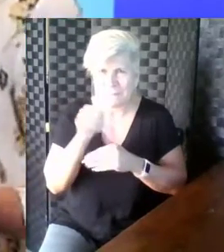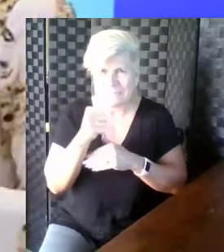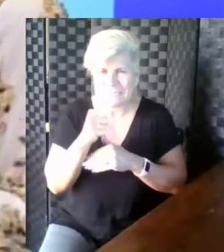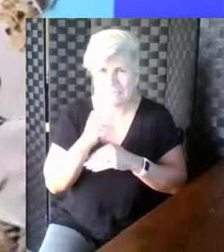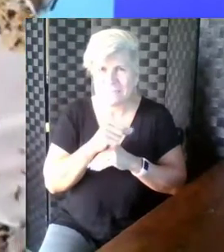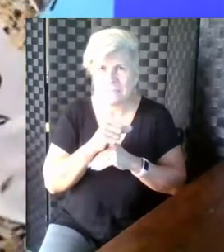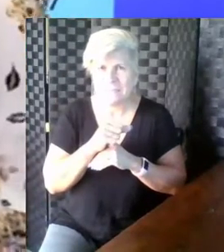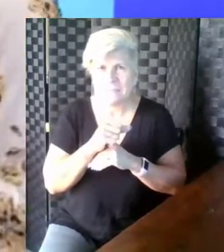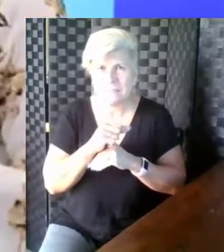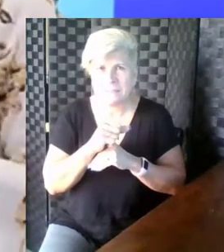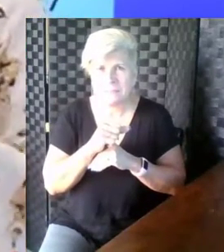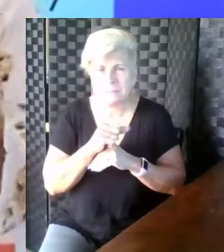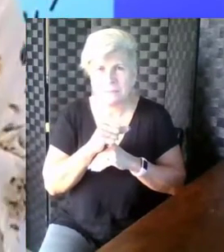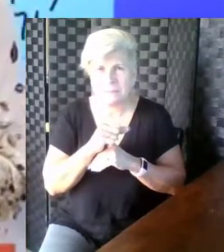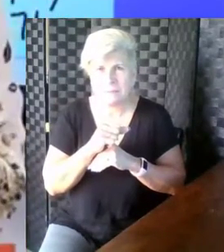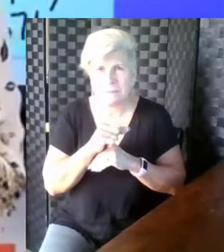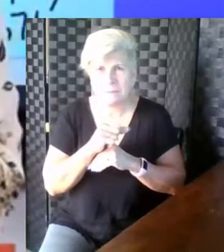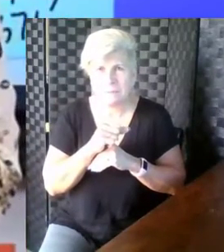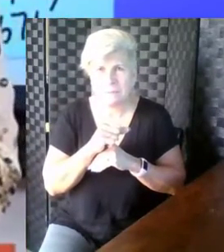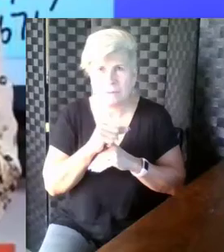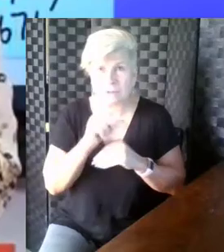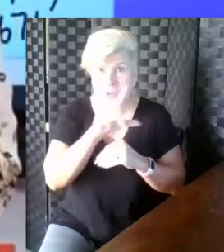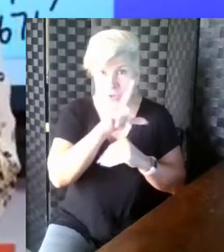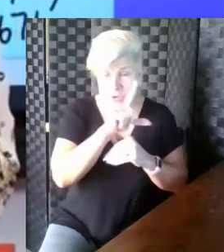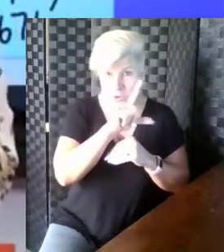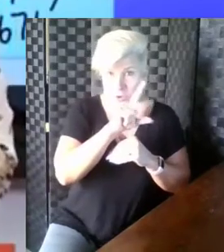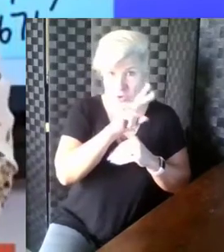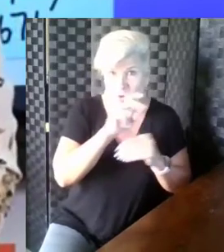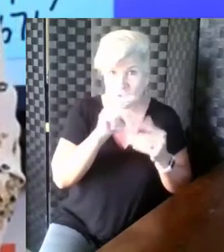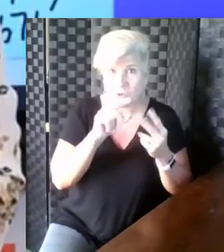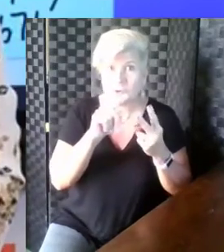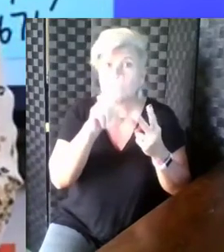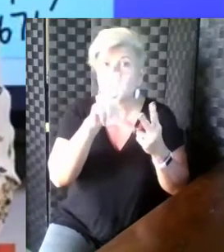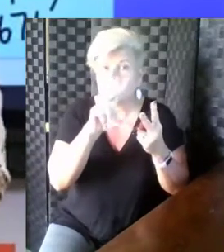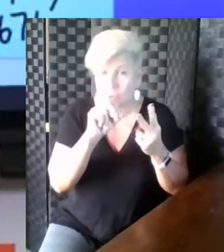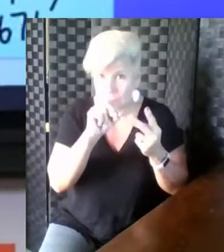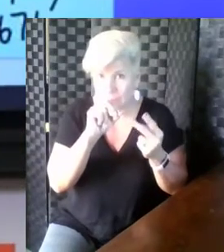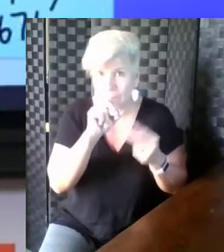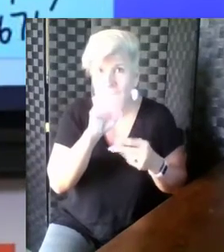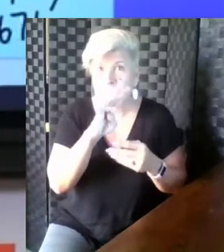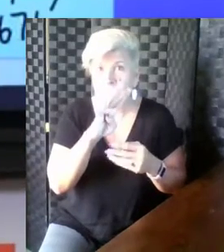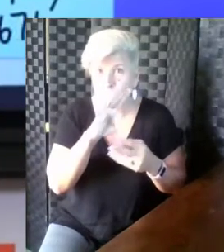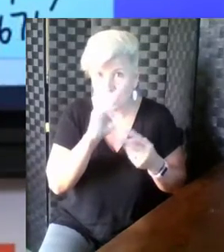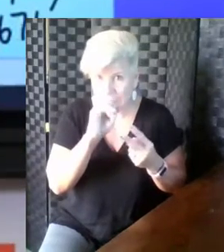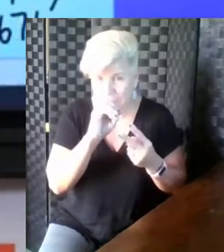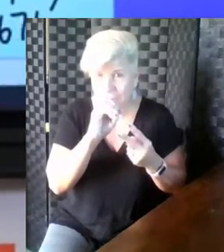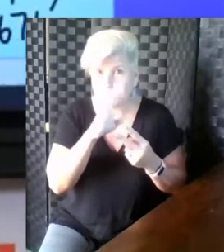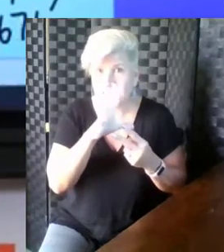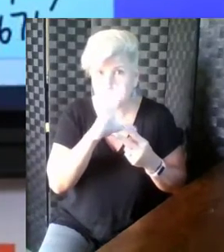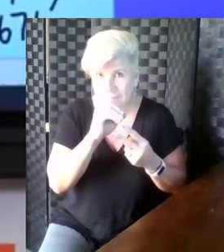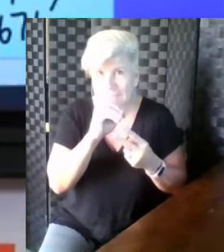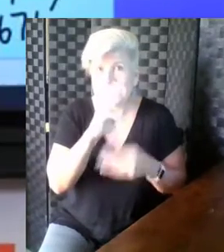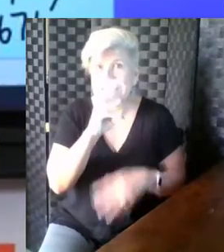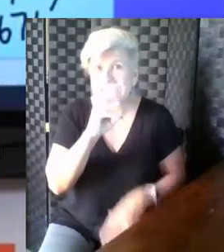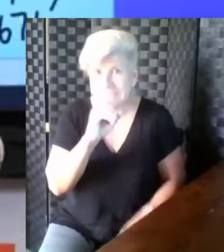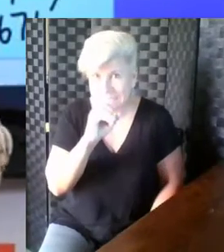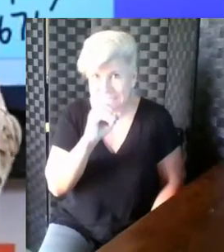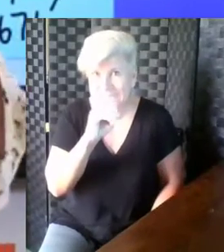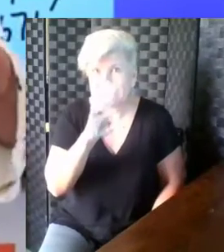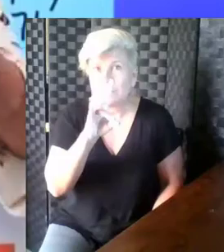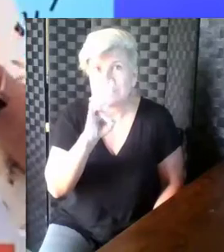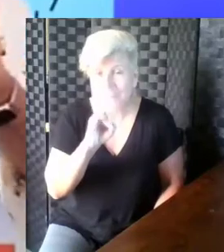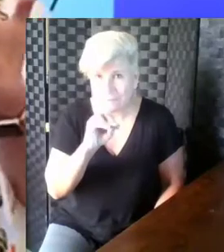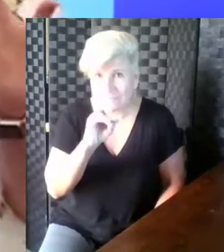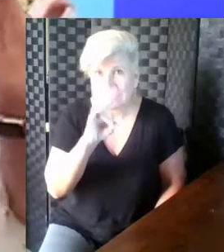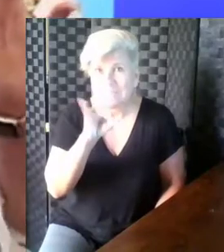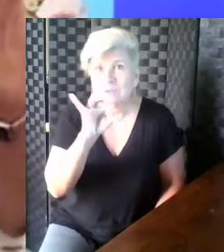you ready? Do it with me. So 220 is where I'm starting. 230, 240, 250,